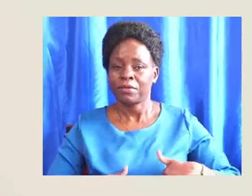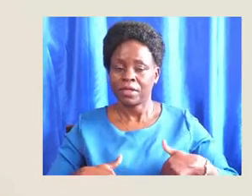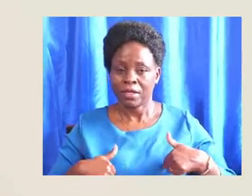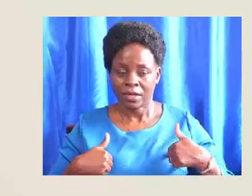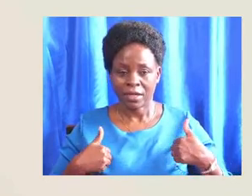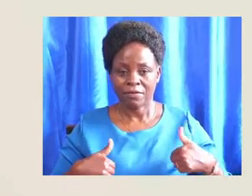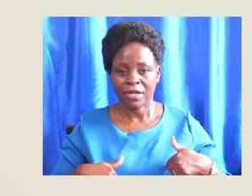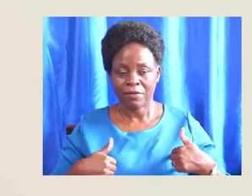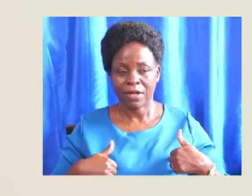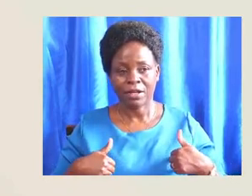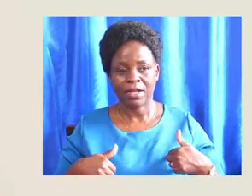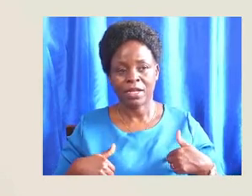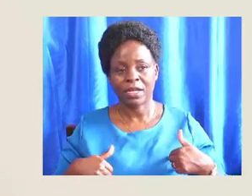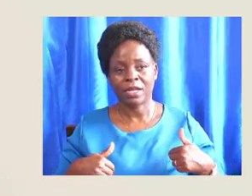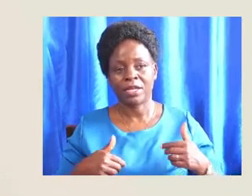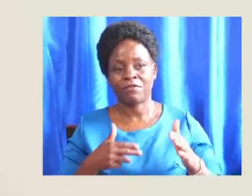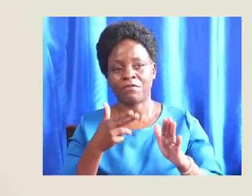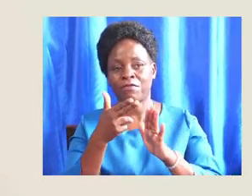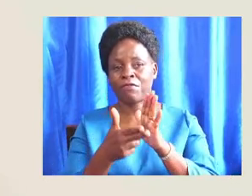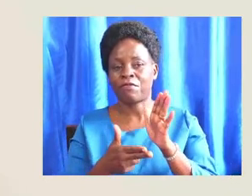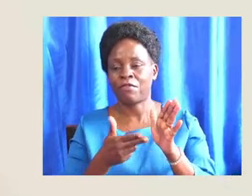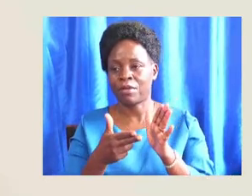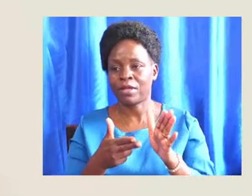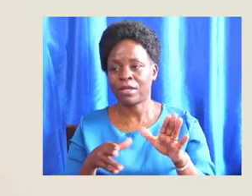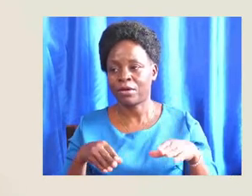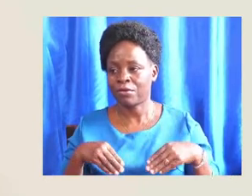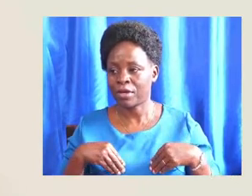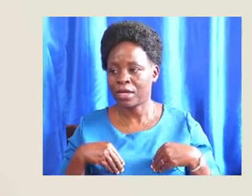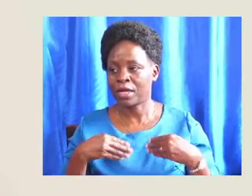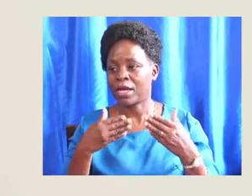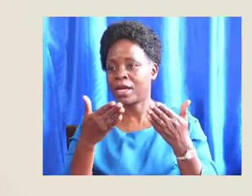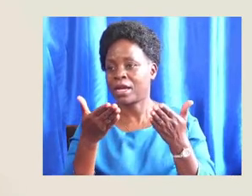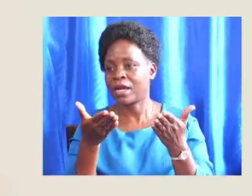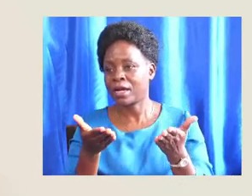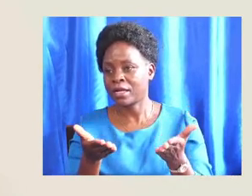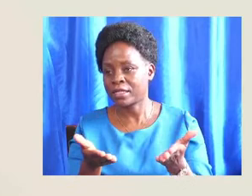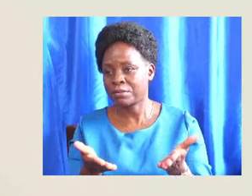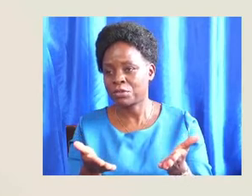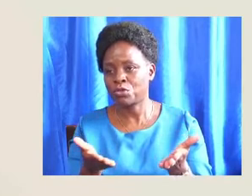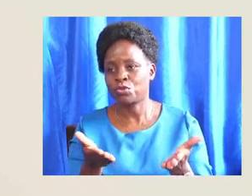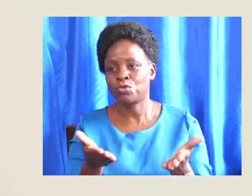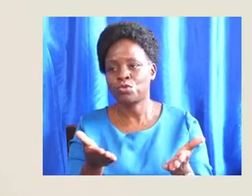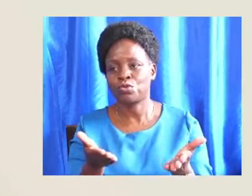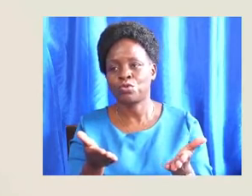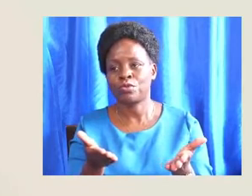having thereafter. So we'll allow you to,